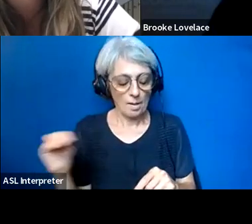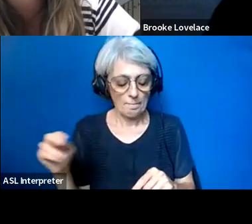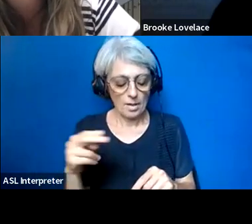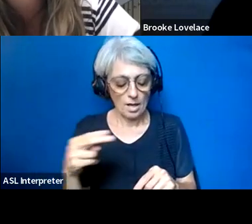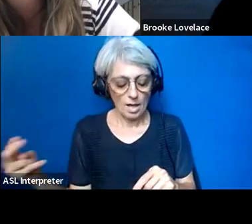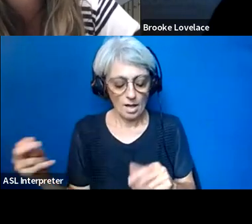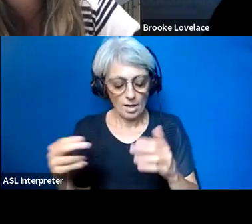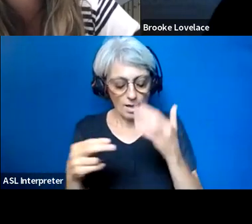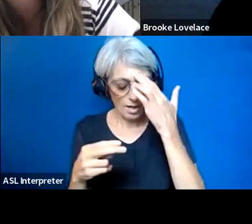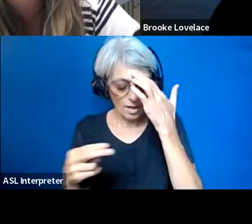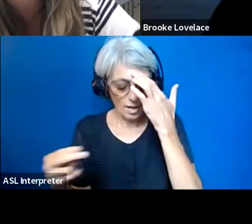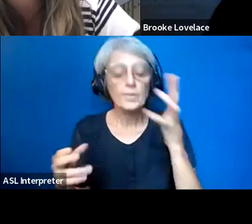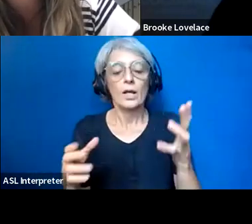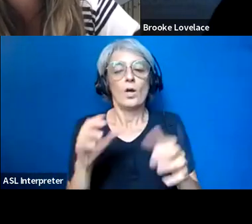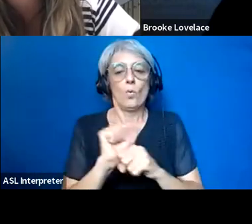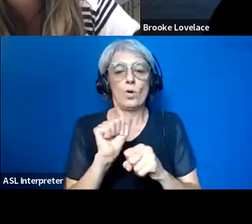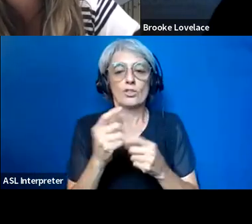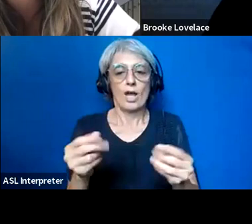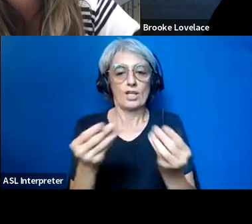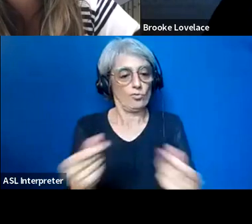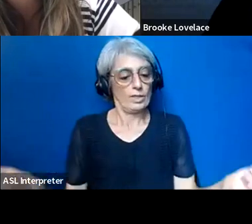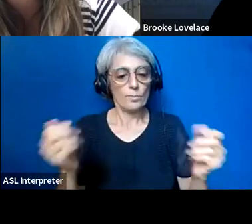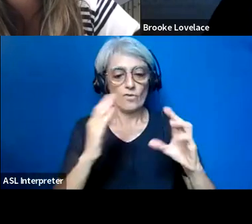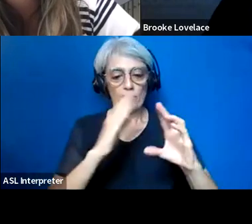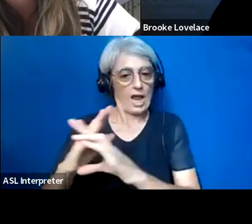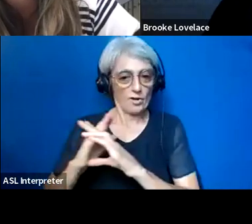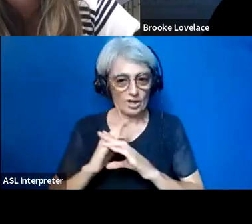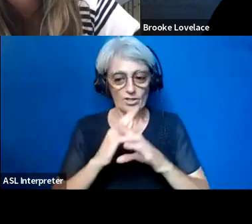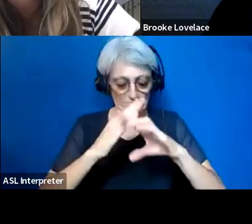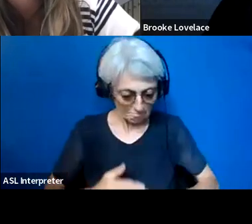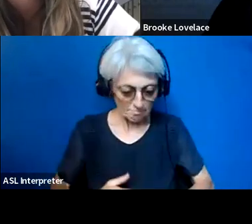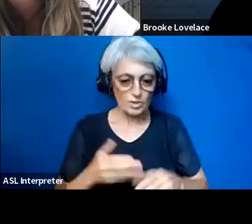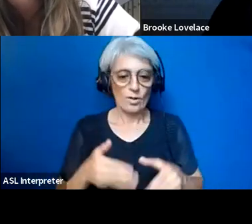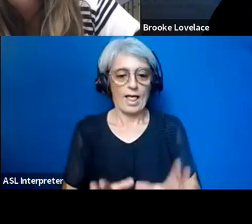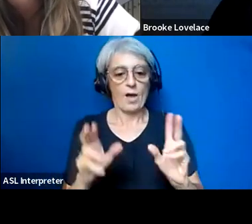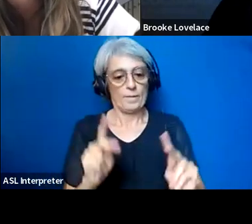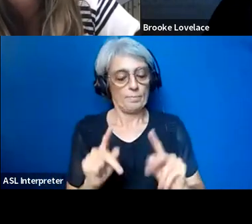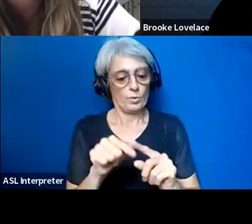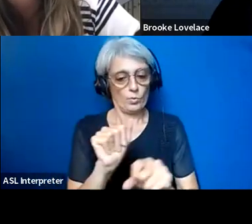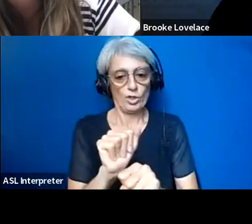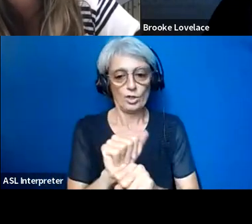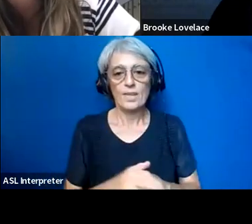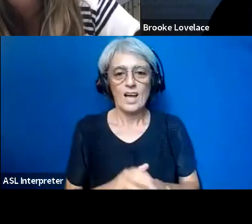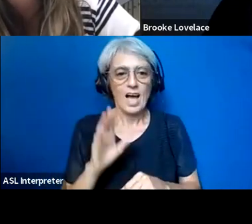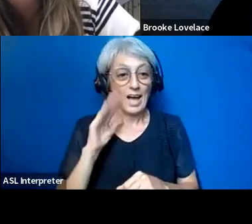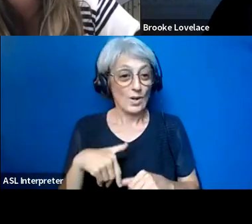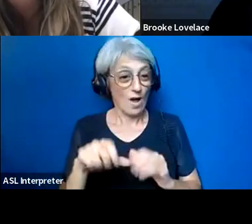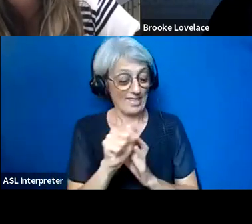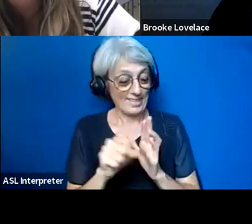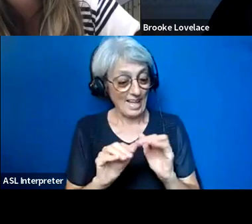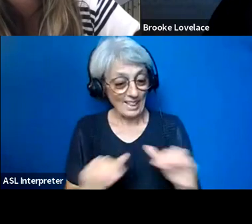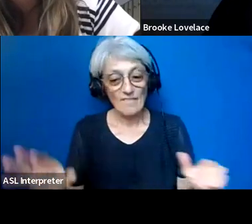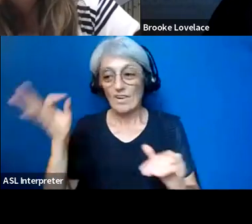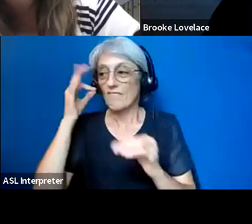working on some of the solutions to remove barriers to allowing people to work. And I know you know, from the state level as well as the